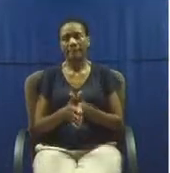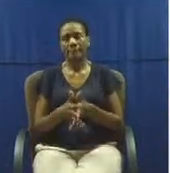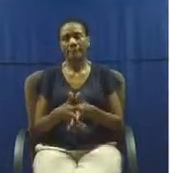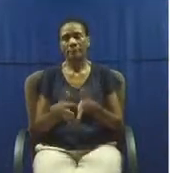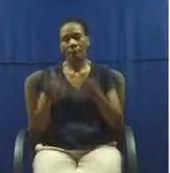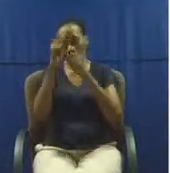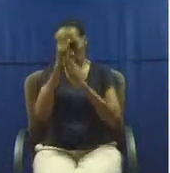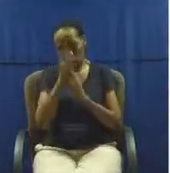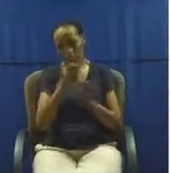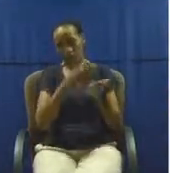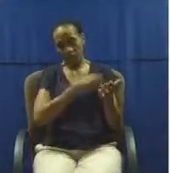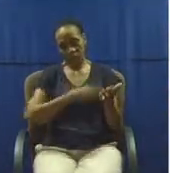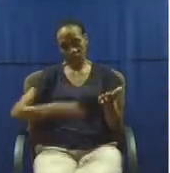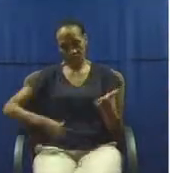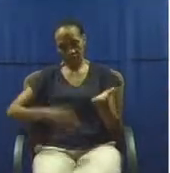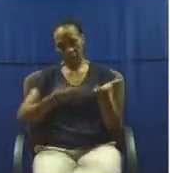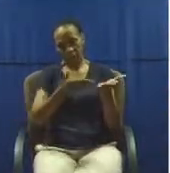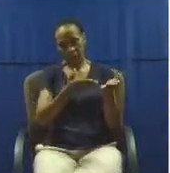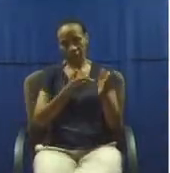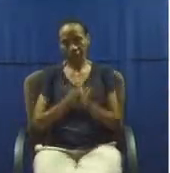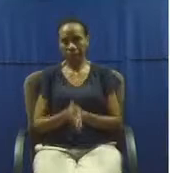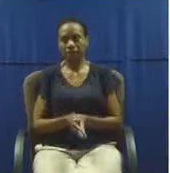The Honorable the President.